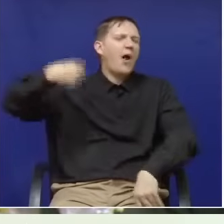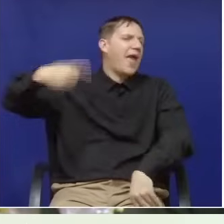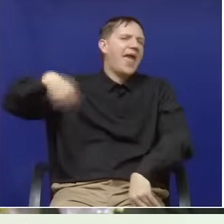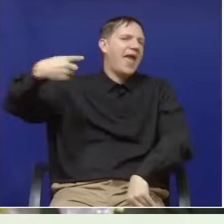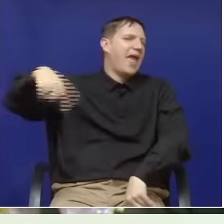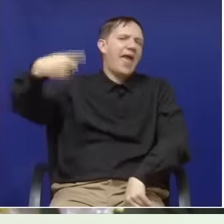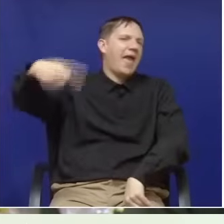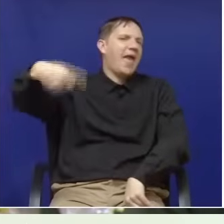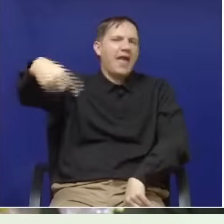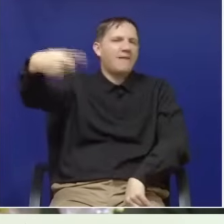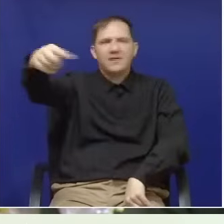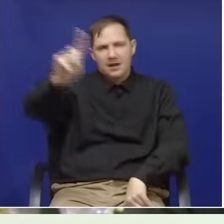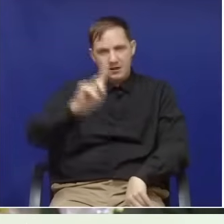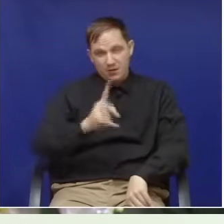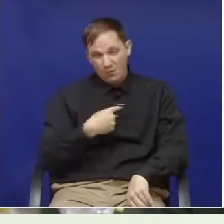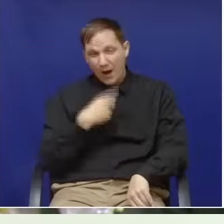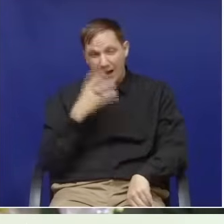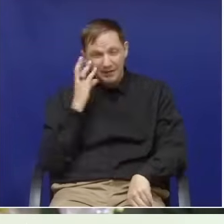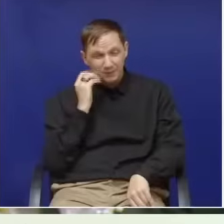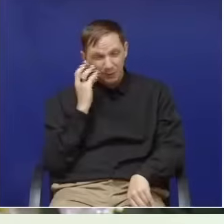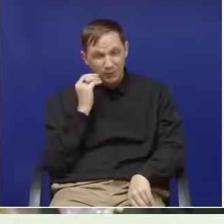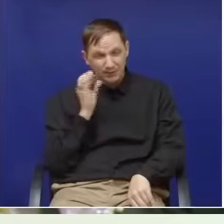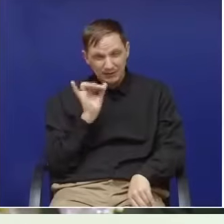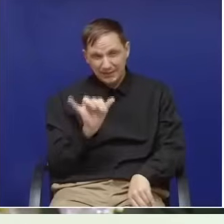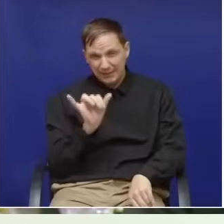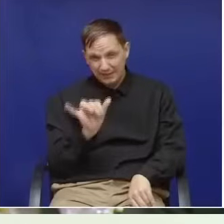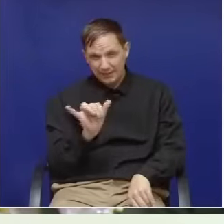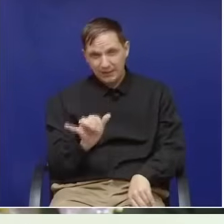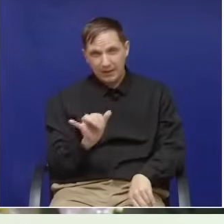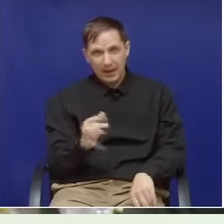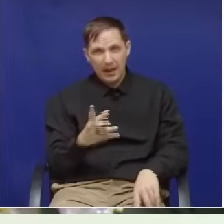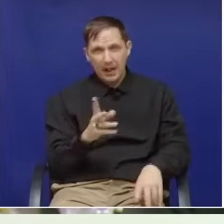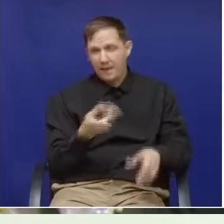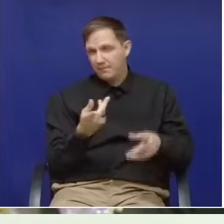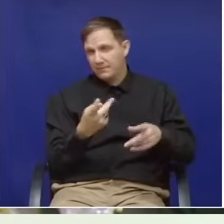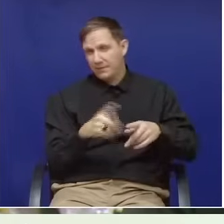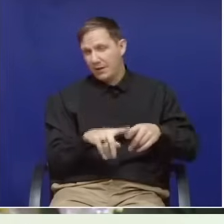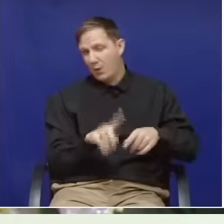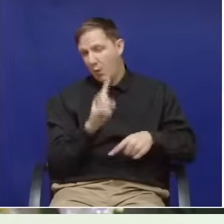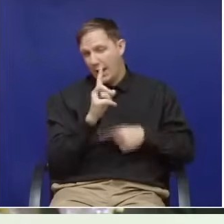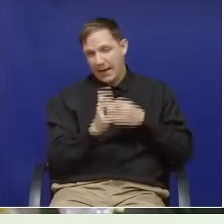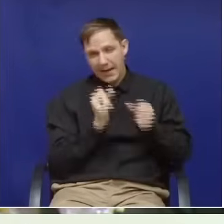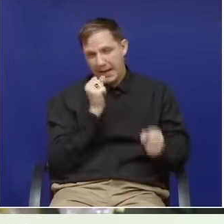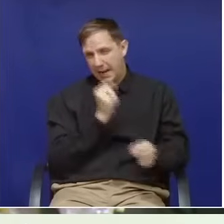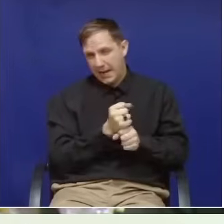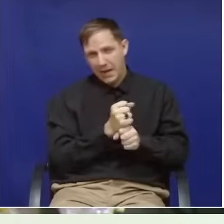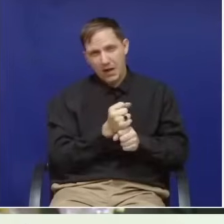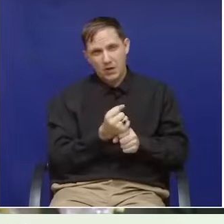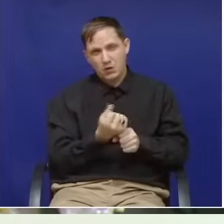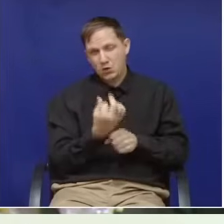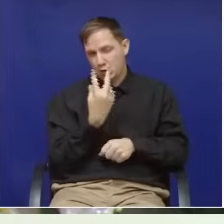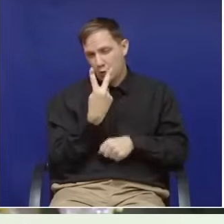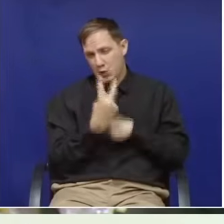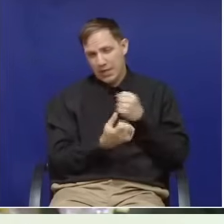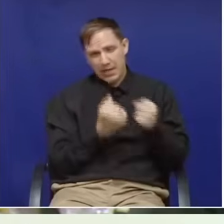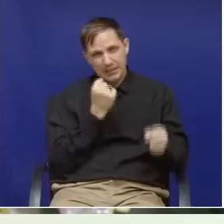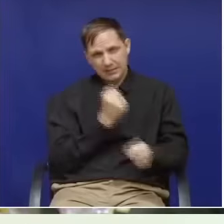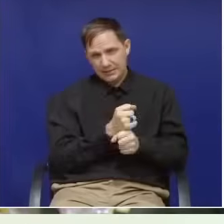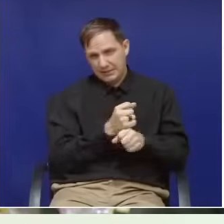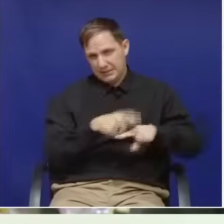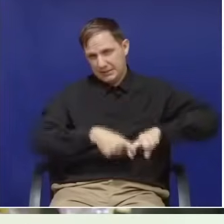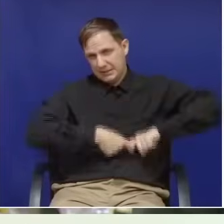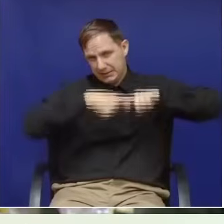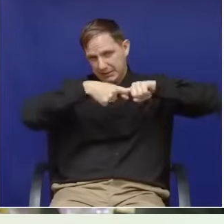had experiences of people who are on suspension for over a period of a year, some over a period of 2 years. We